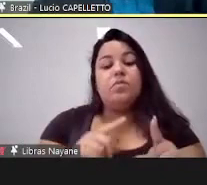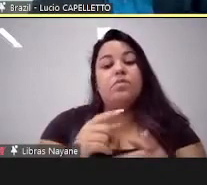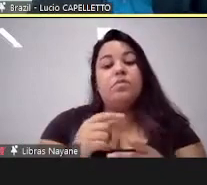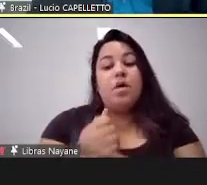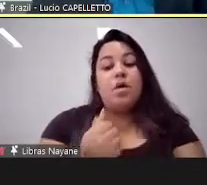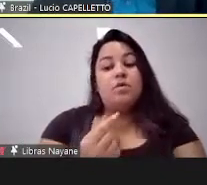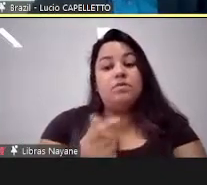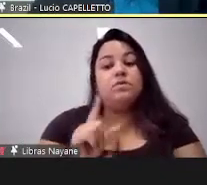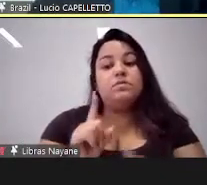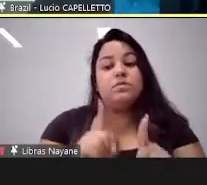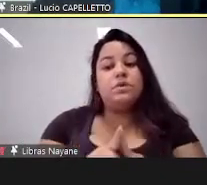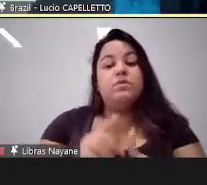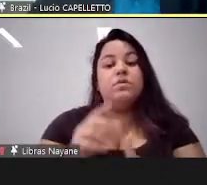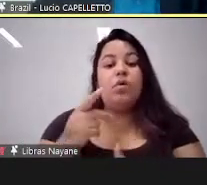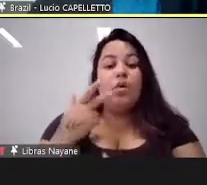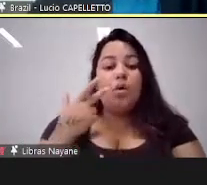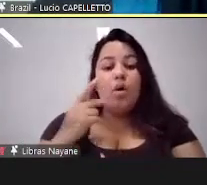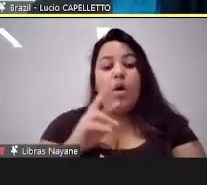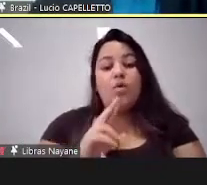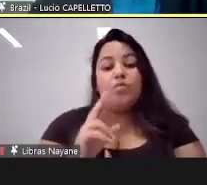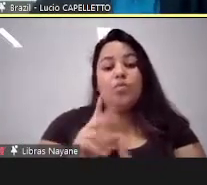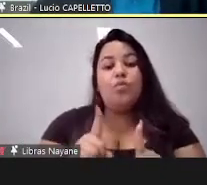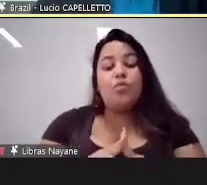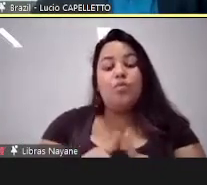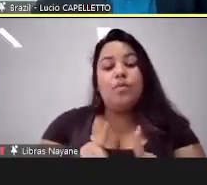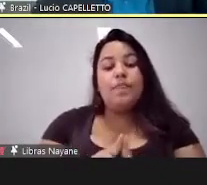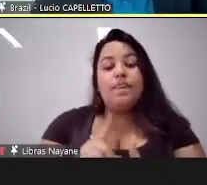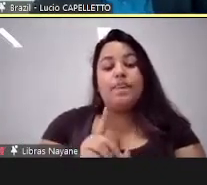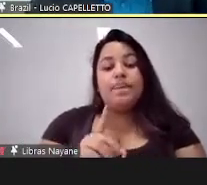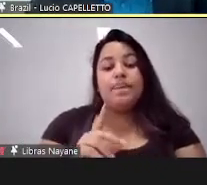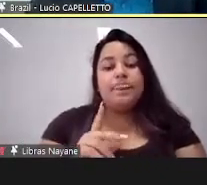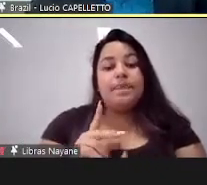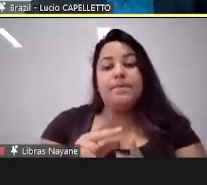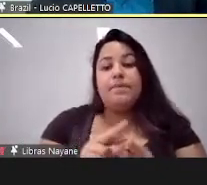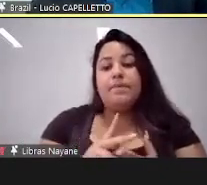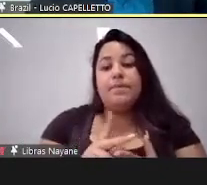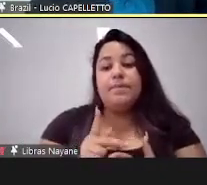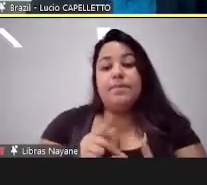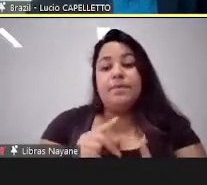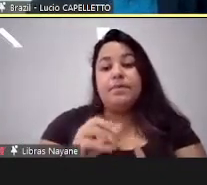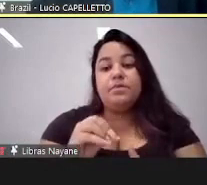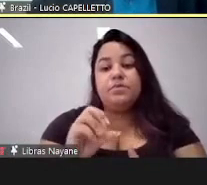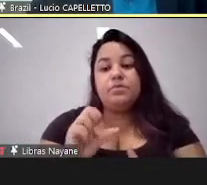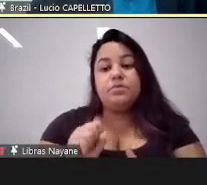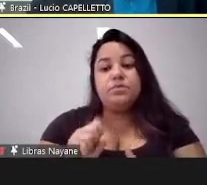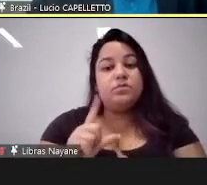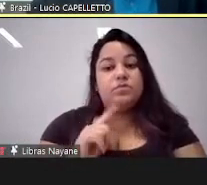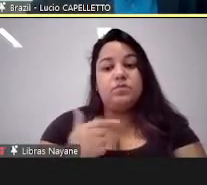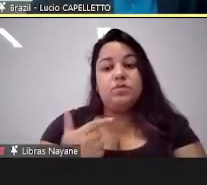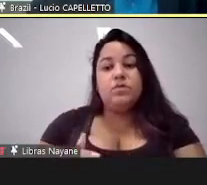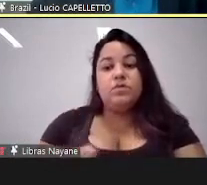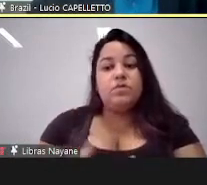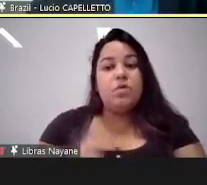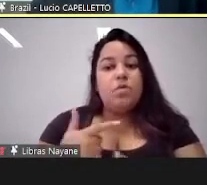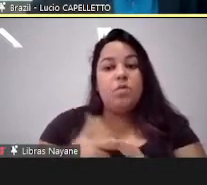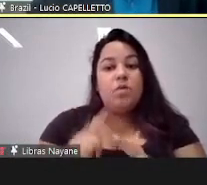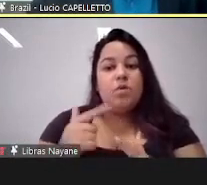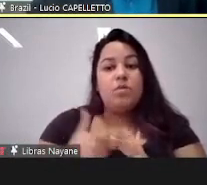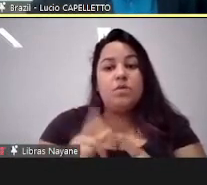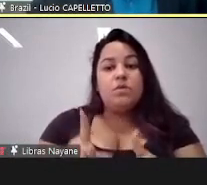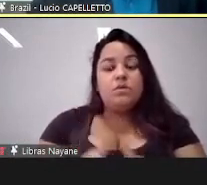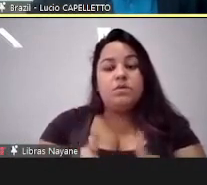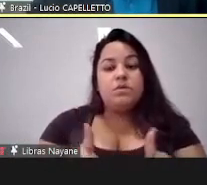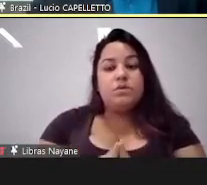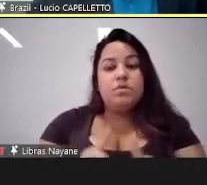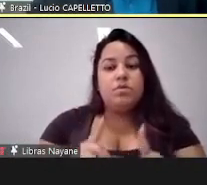the financial assets common to all plans. The liquidity risk, we went